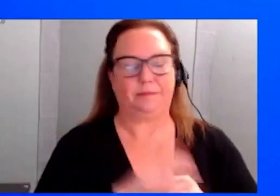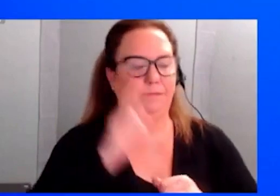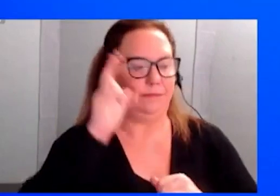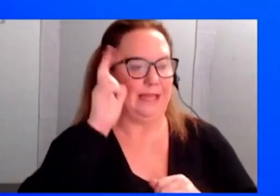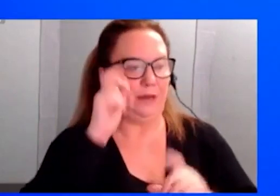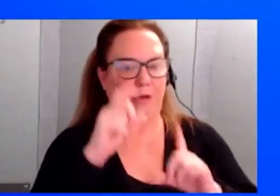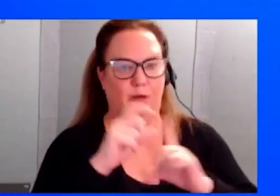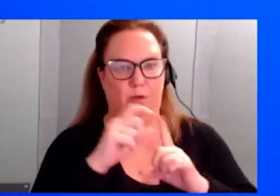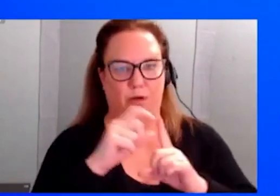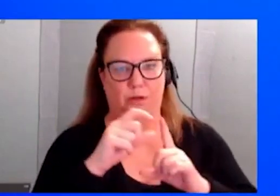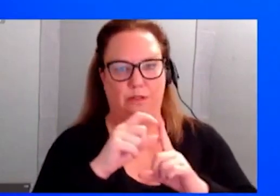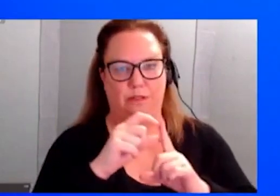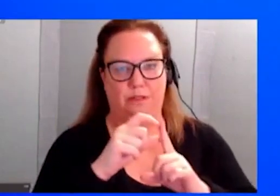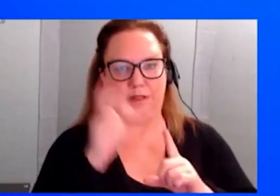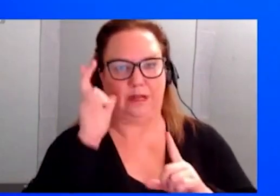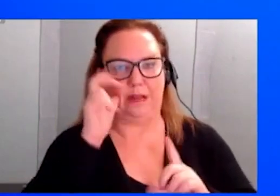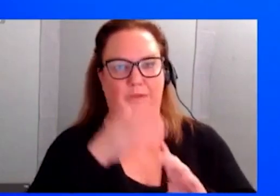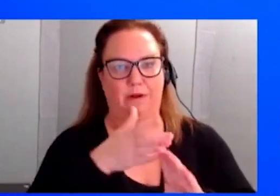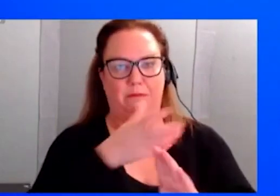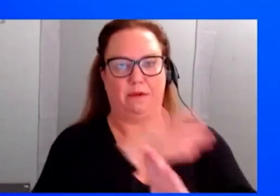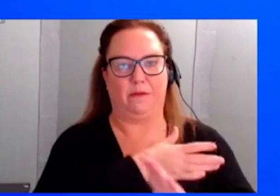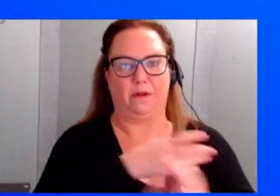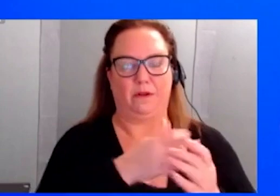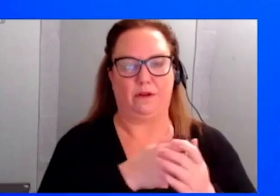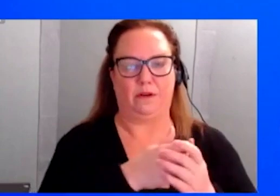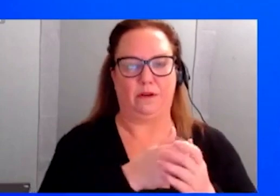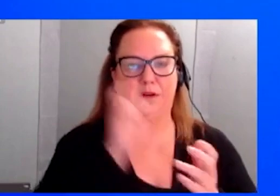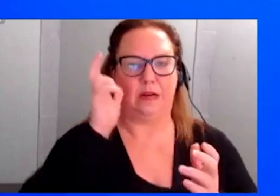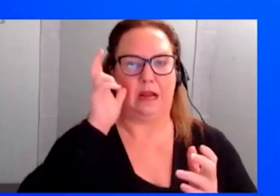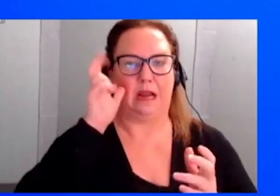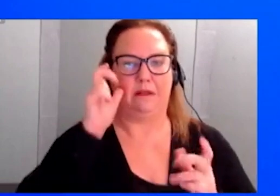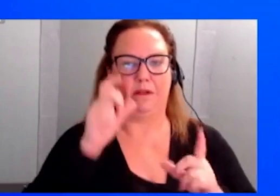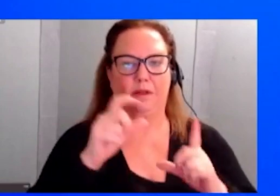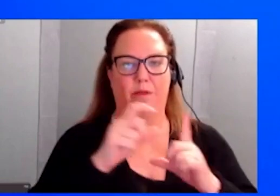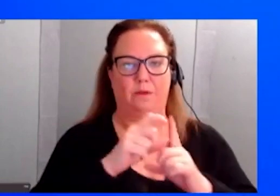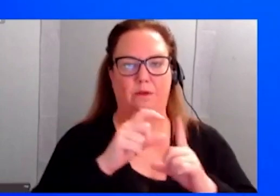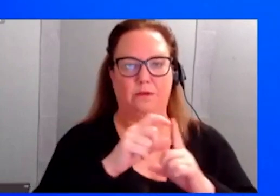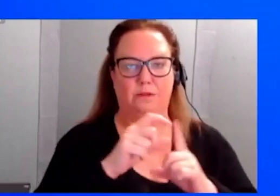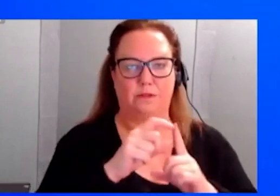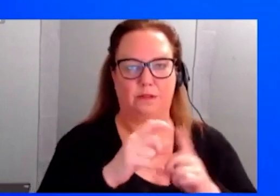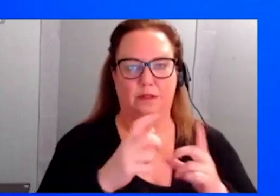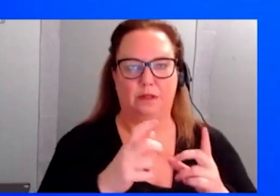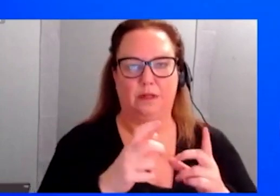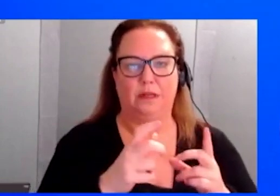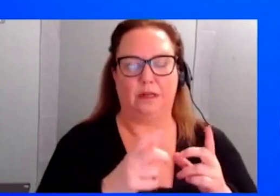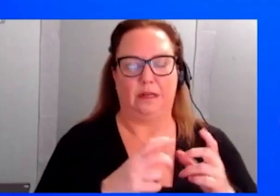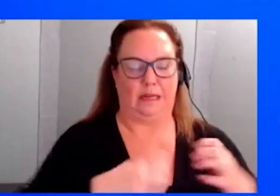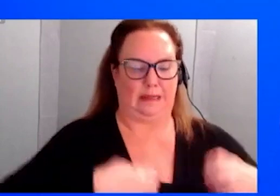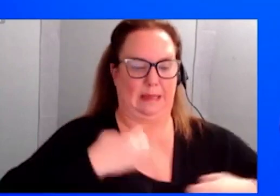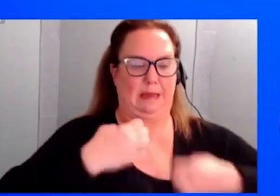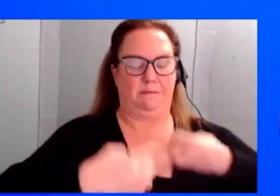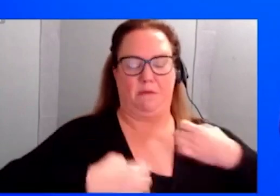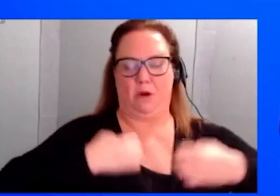words. I've heard them before, and hearing those words, the emotions that feel,